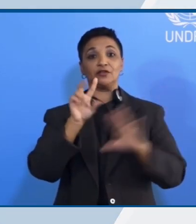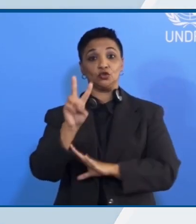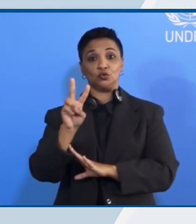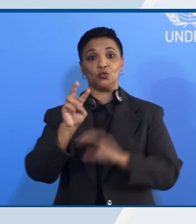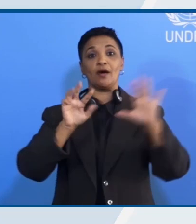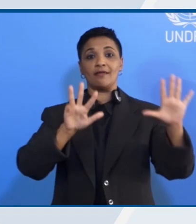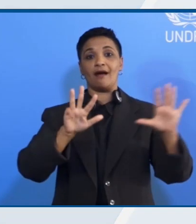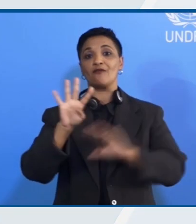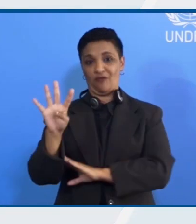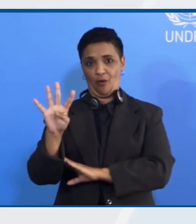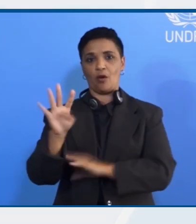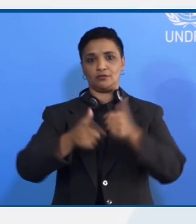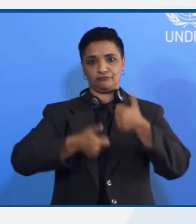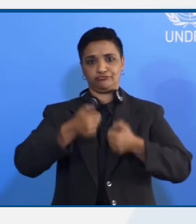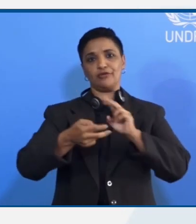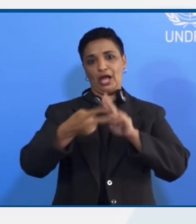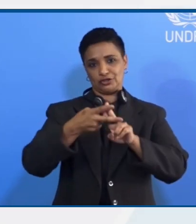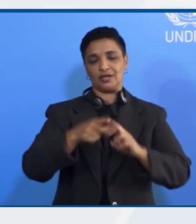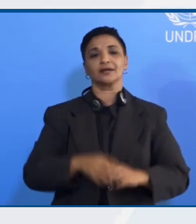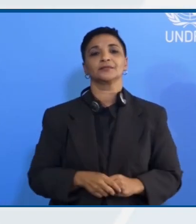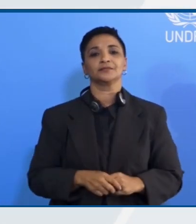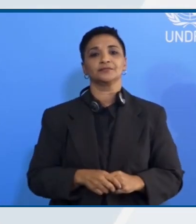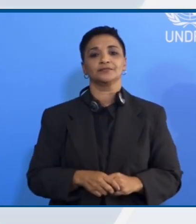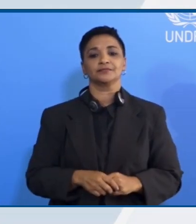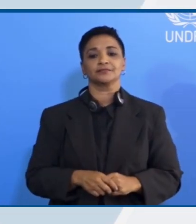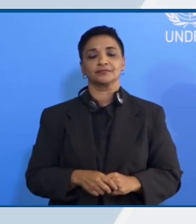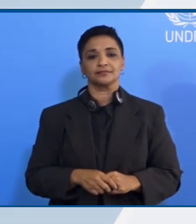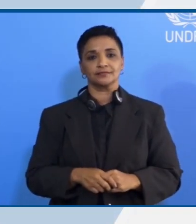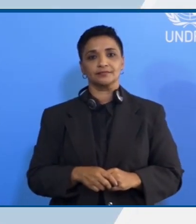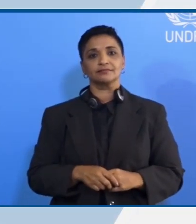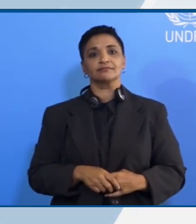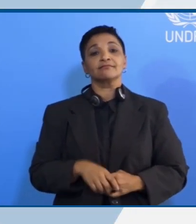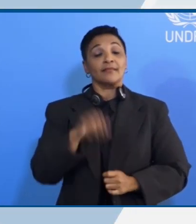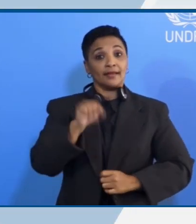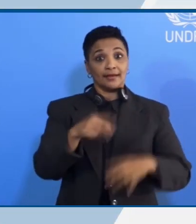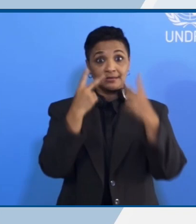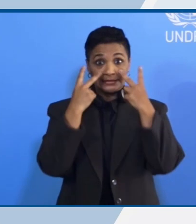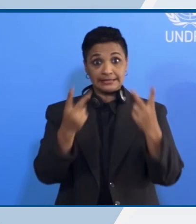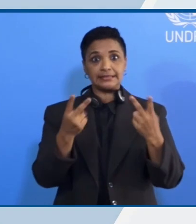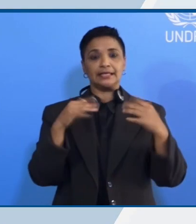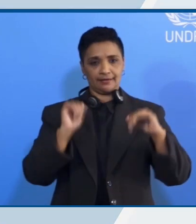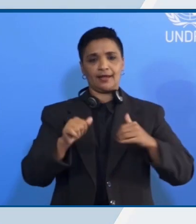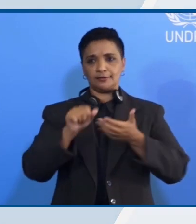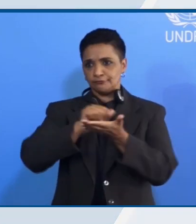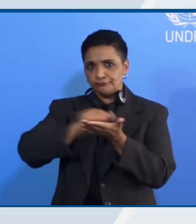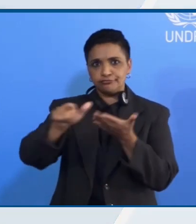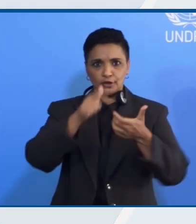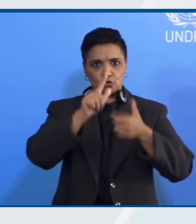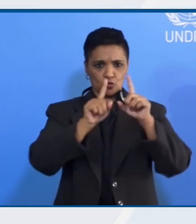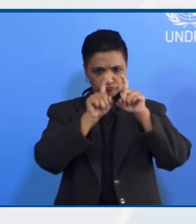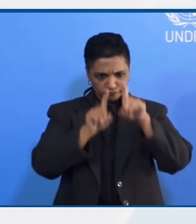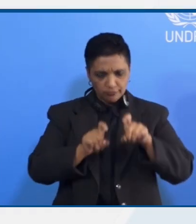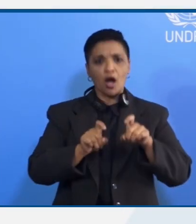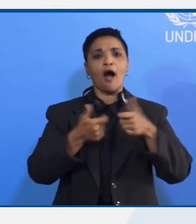0447294. And it is from the function that you will find there that you will be able to put your